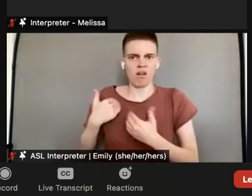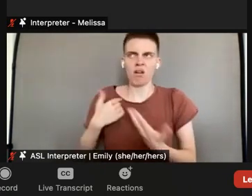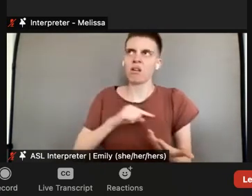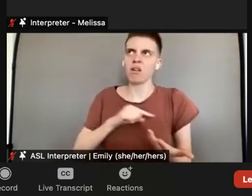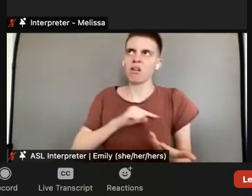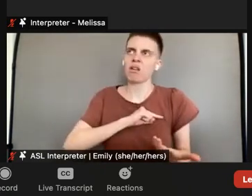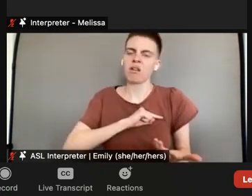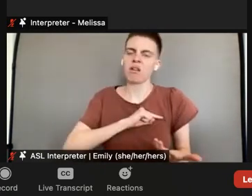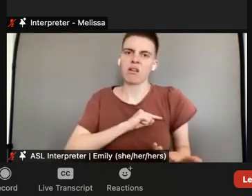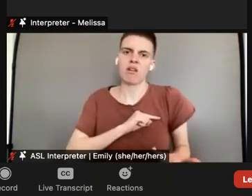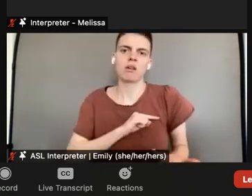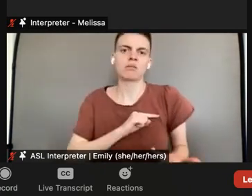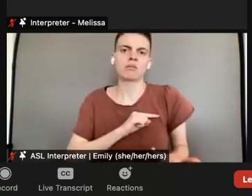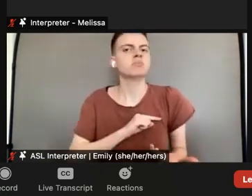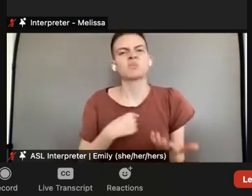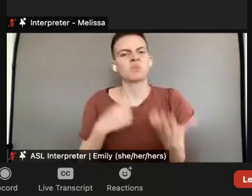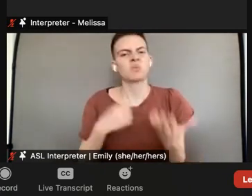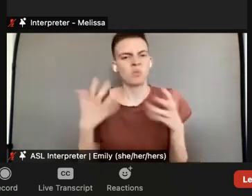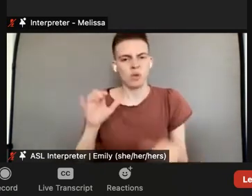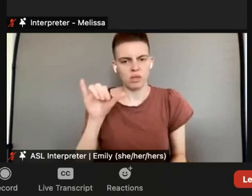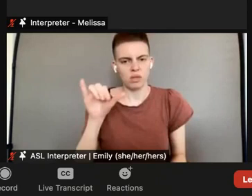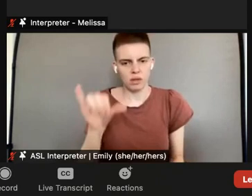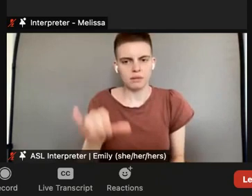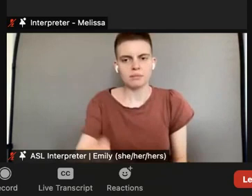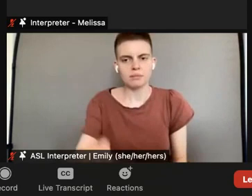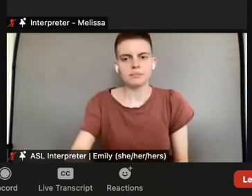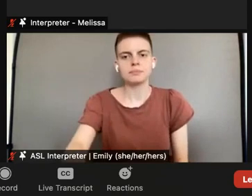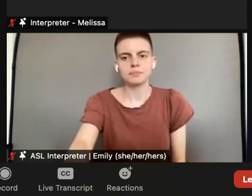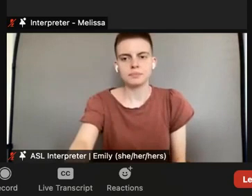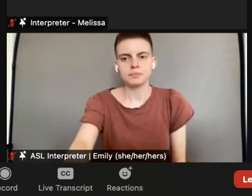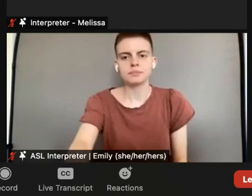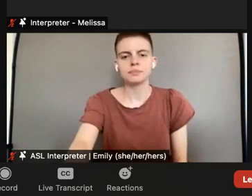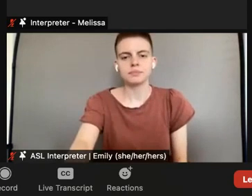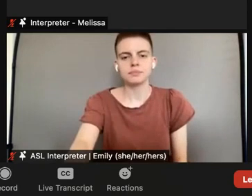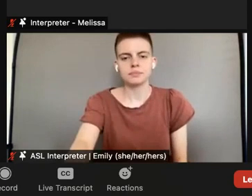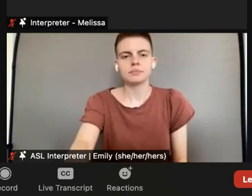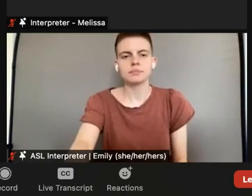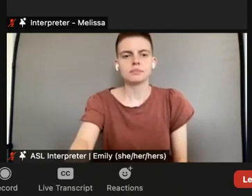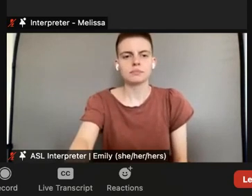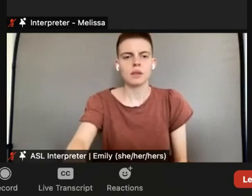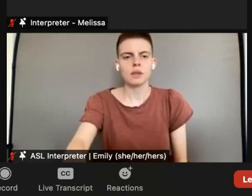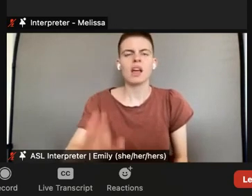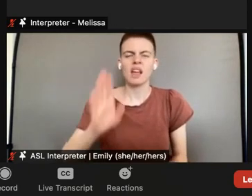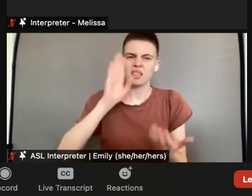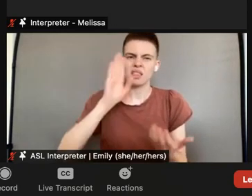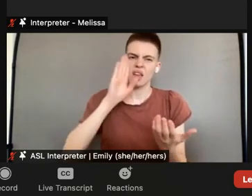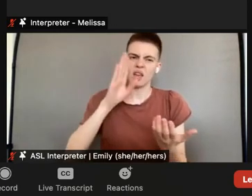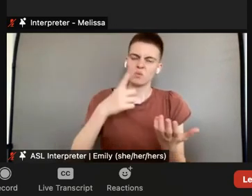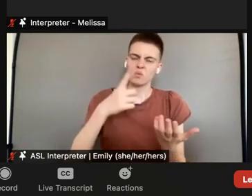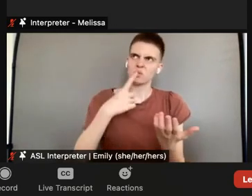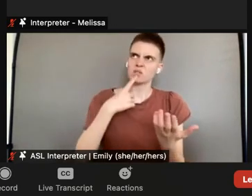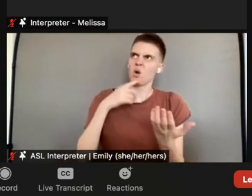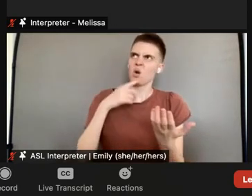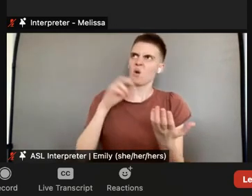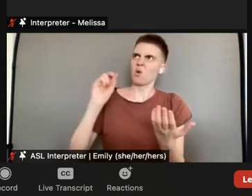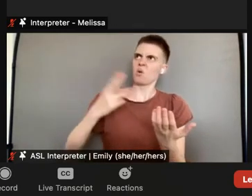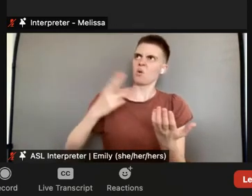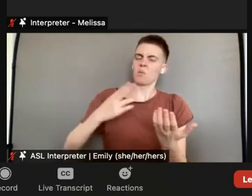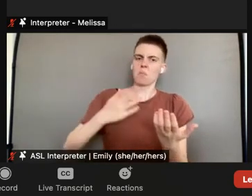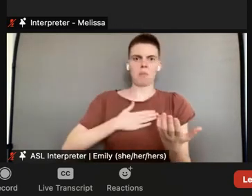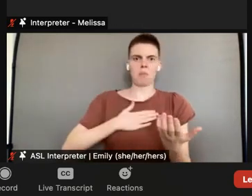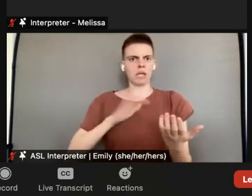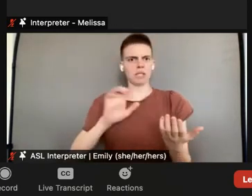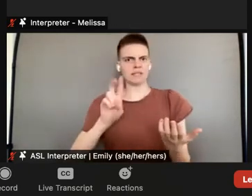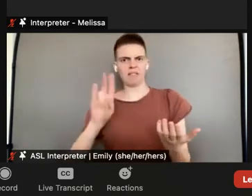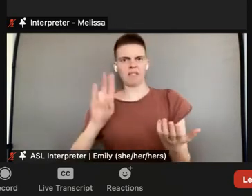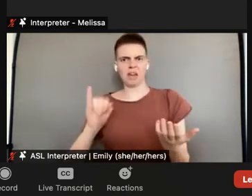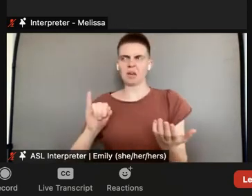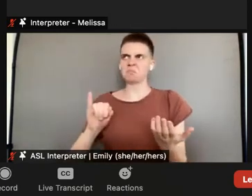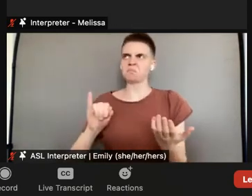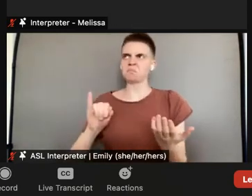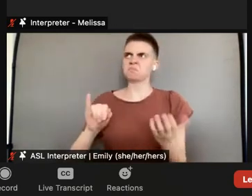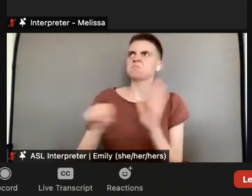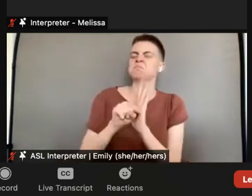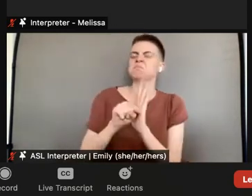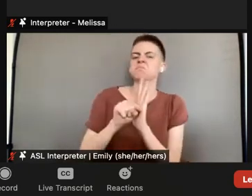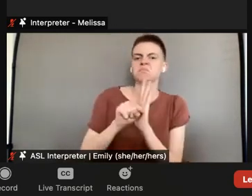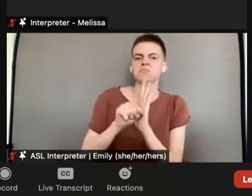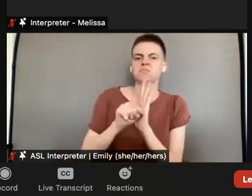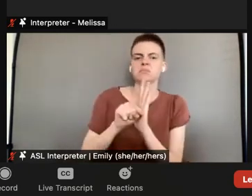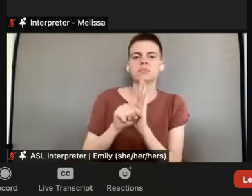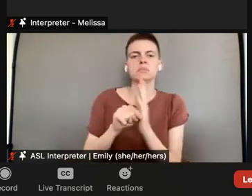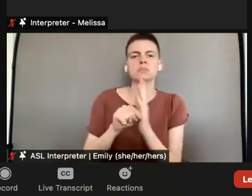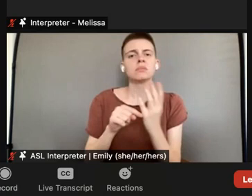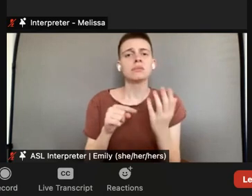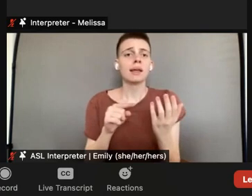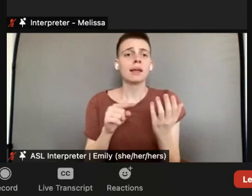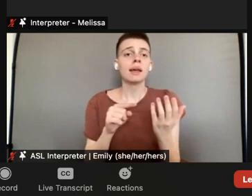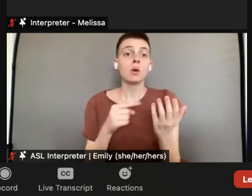wrong. They will perceive it as it's a bad thing. Maybe it's not desirable to have CVI, but it